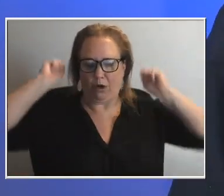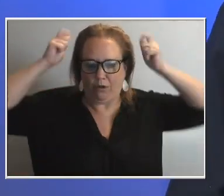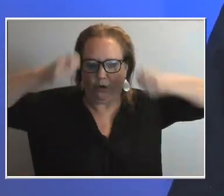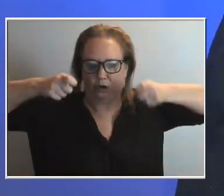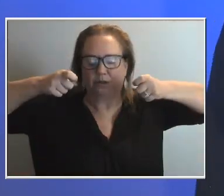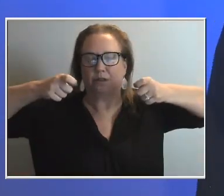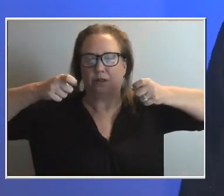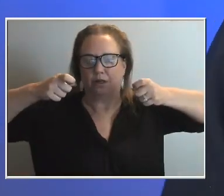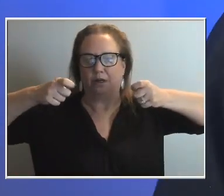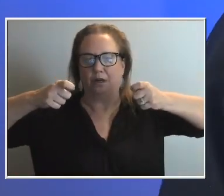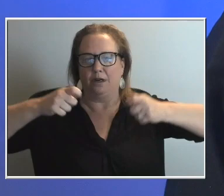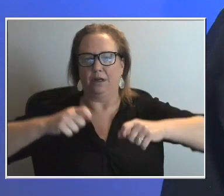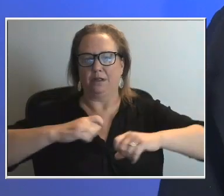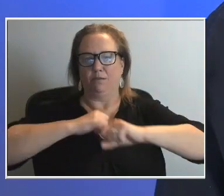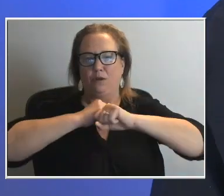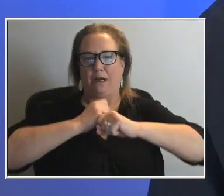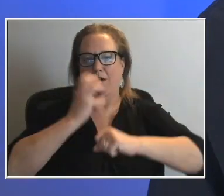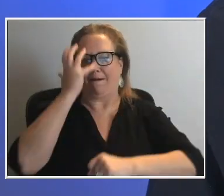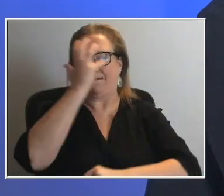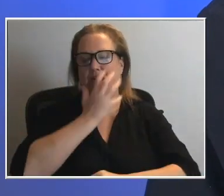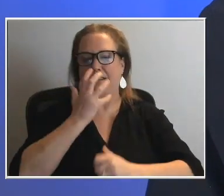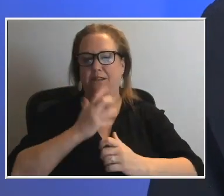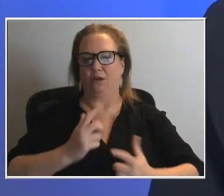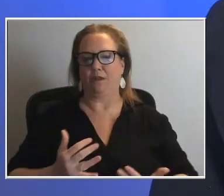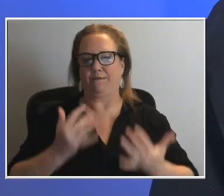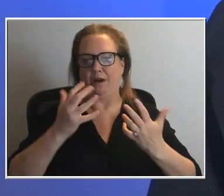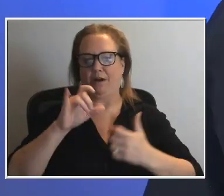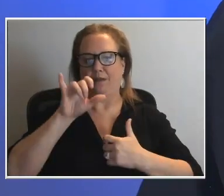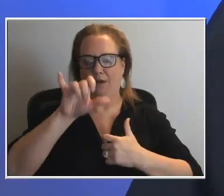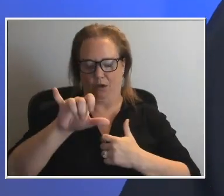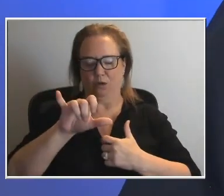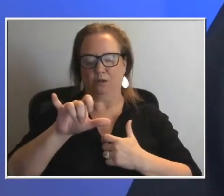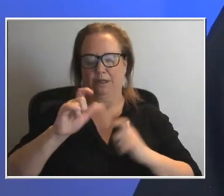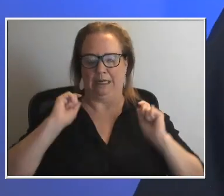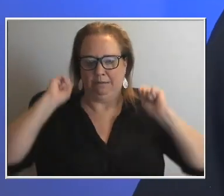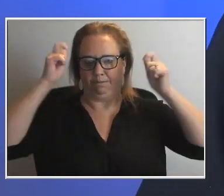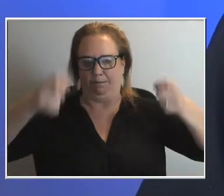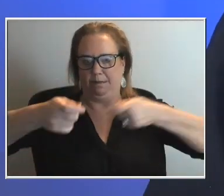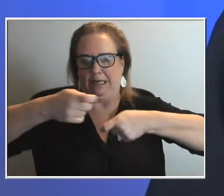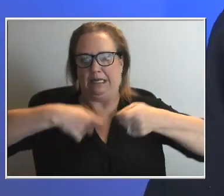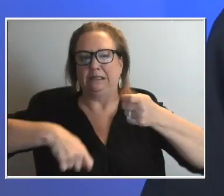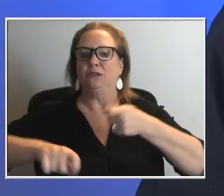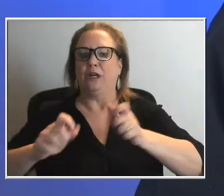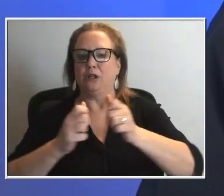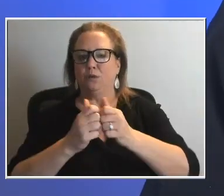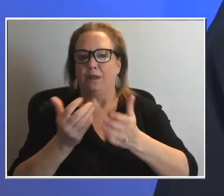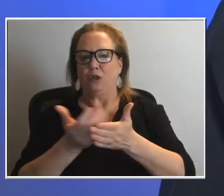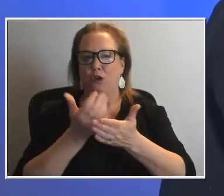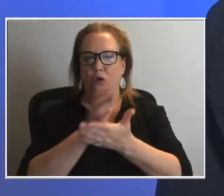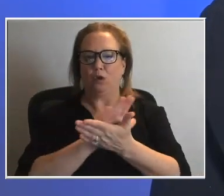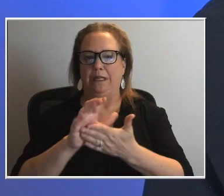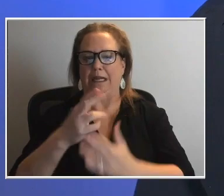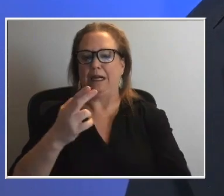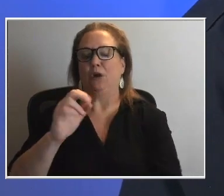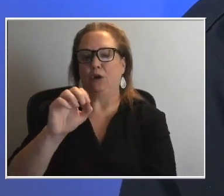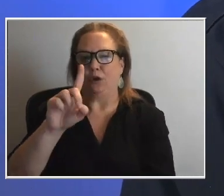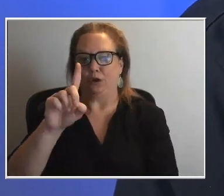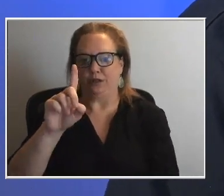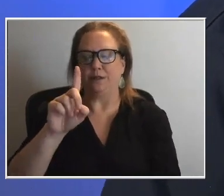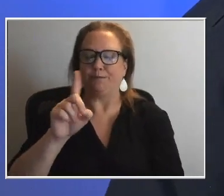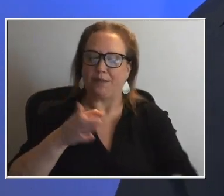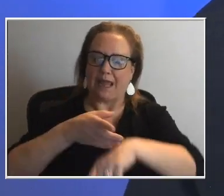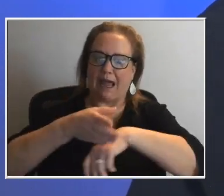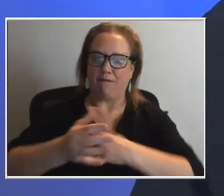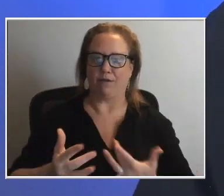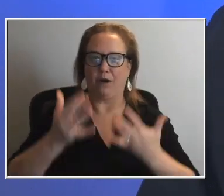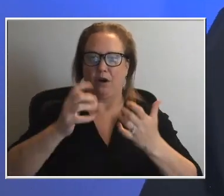to protect our faces during the fire, those are then exchanged with new clean hoods after the fire. We wash our